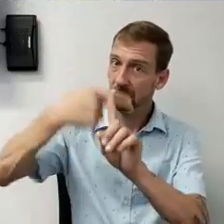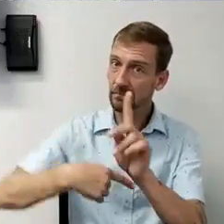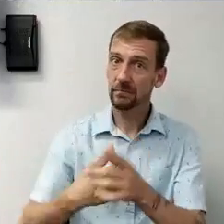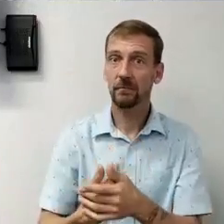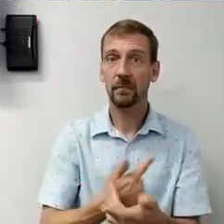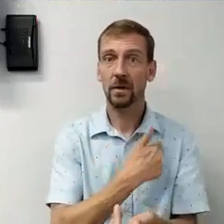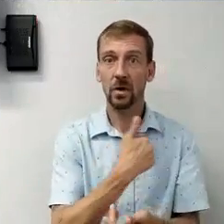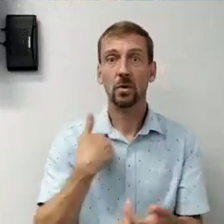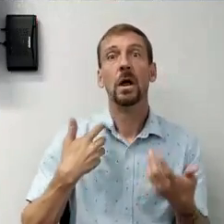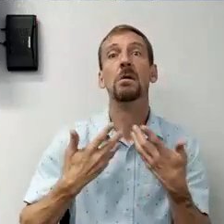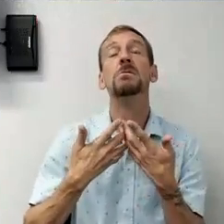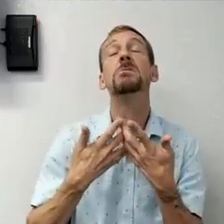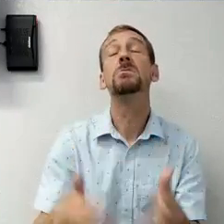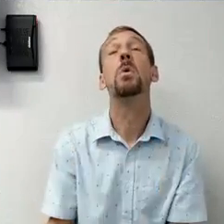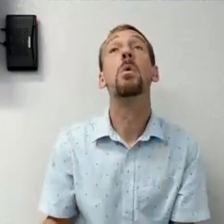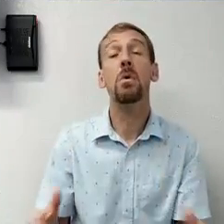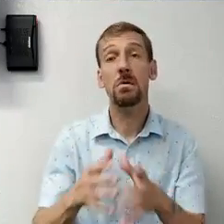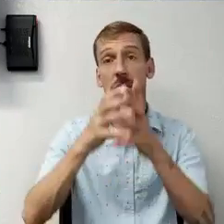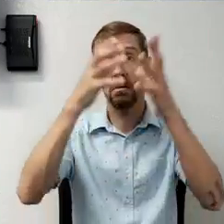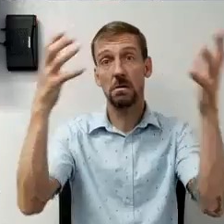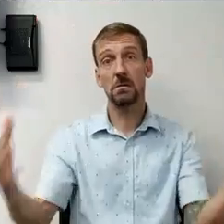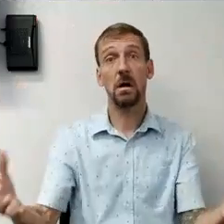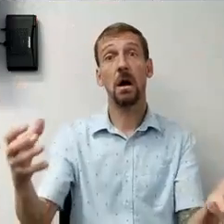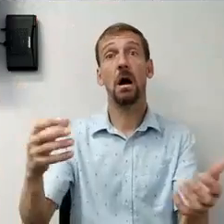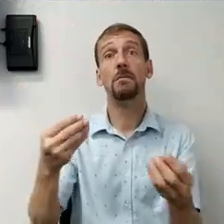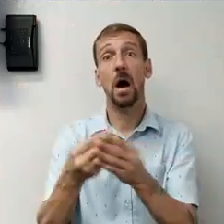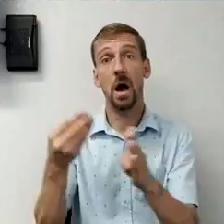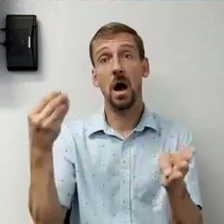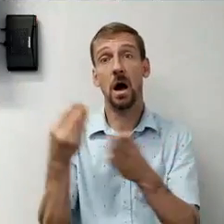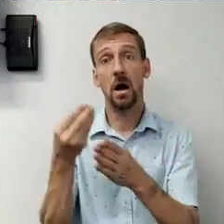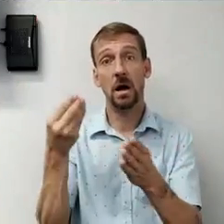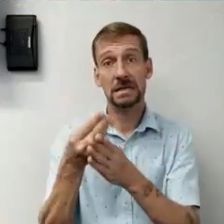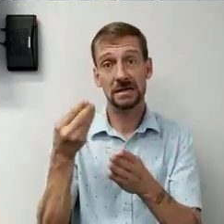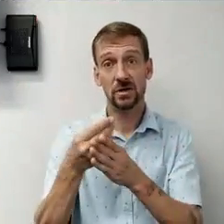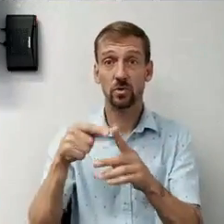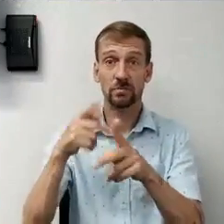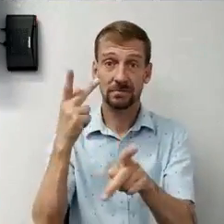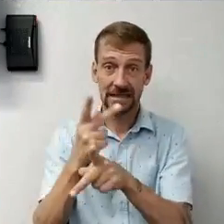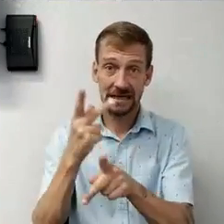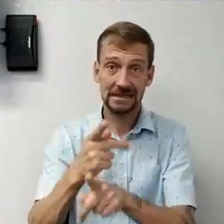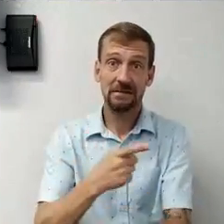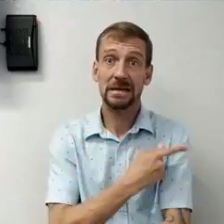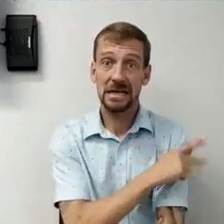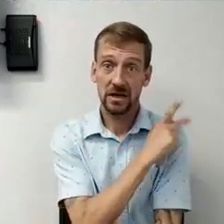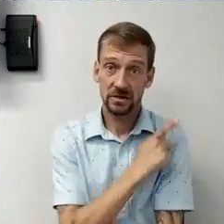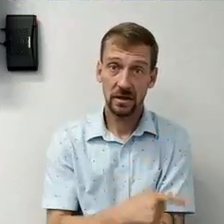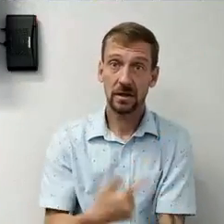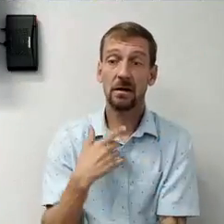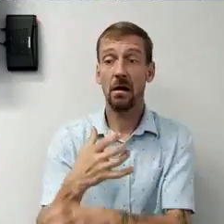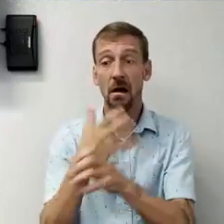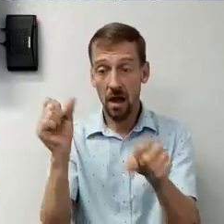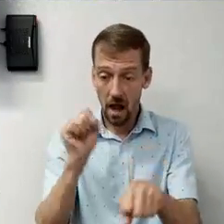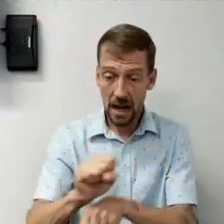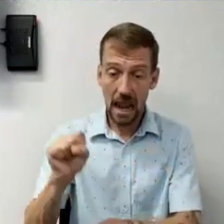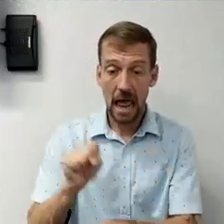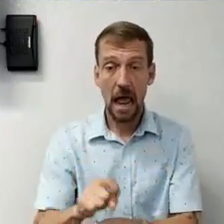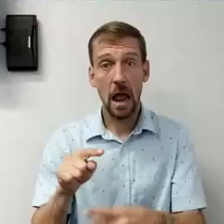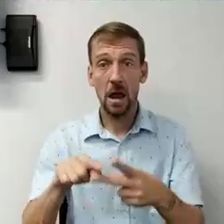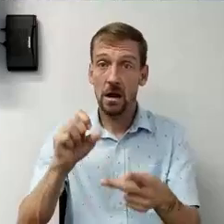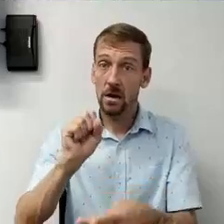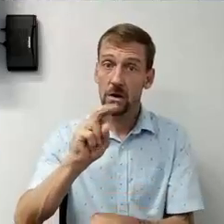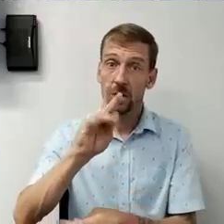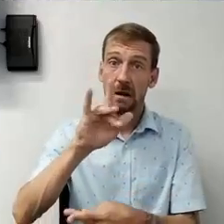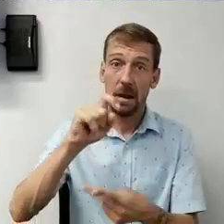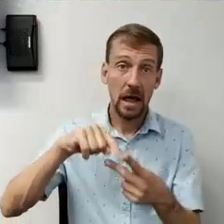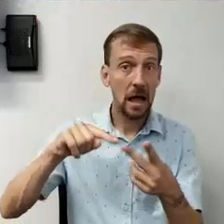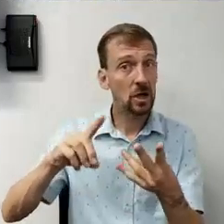we lose a significant amount of money on every COVID. They're very expensive to take care of. We consume a lot of labor, a lot of supplies,